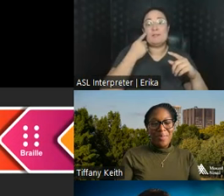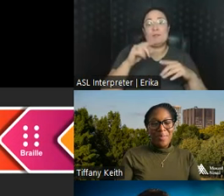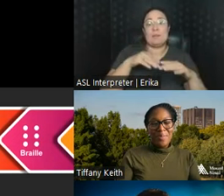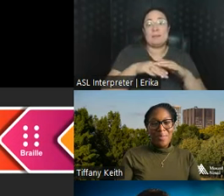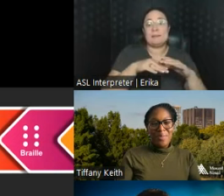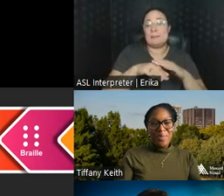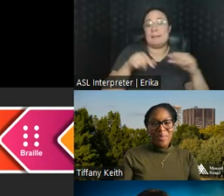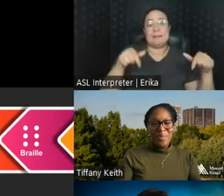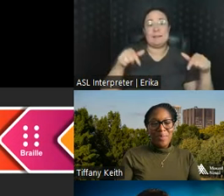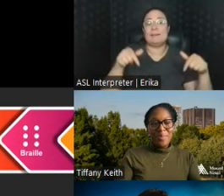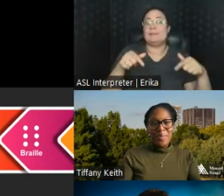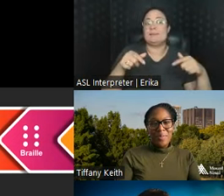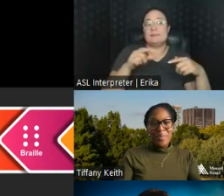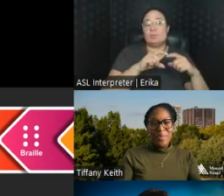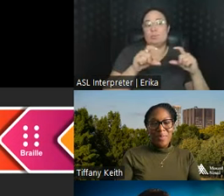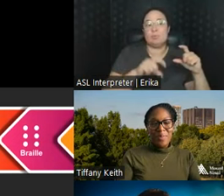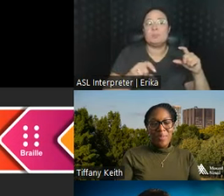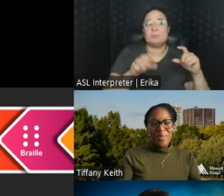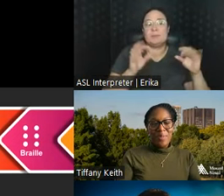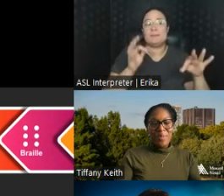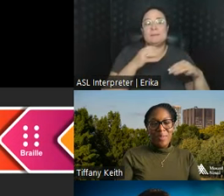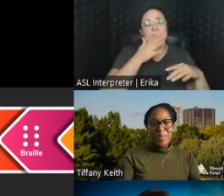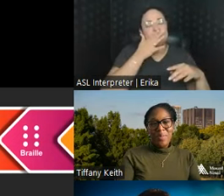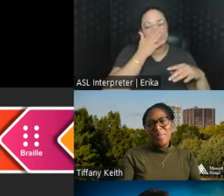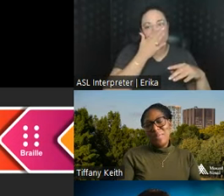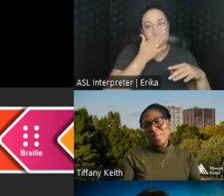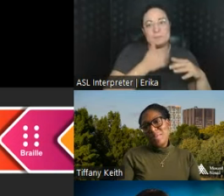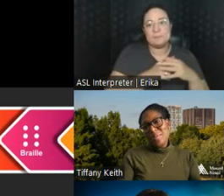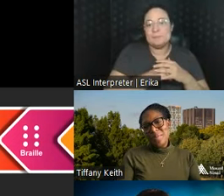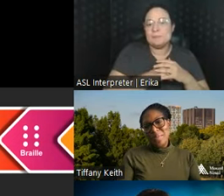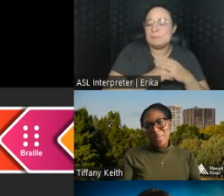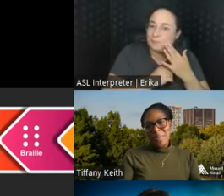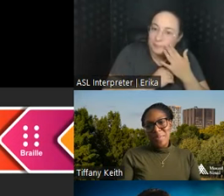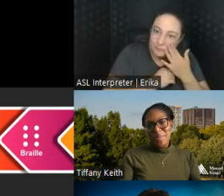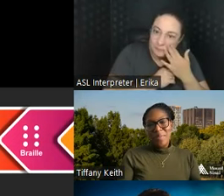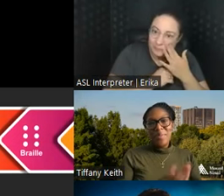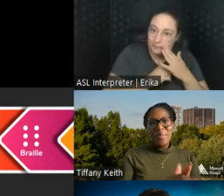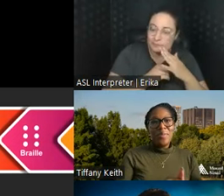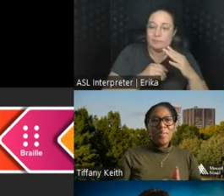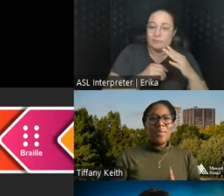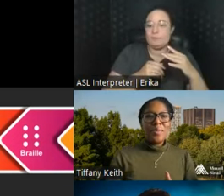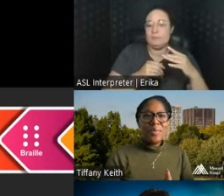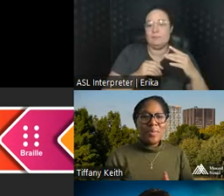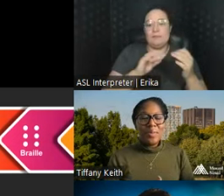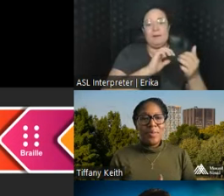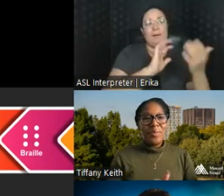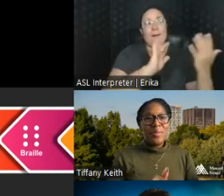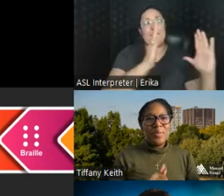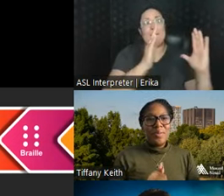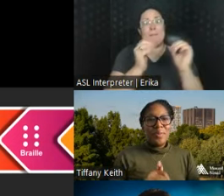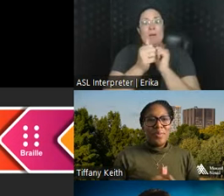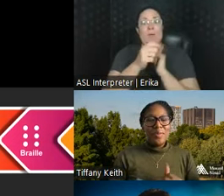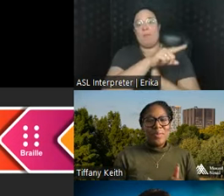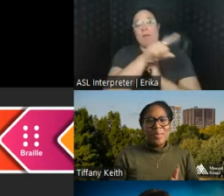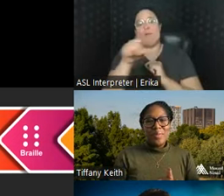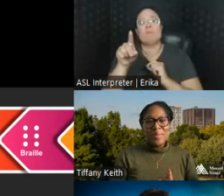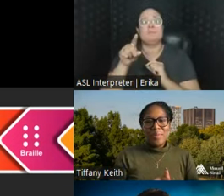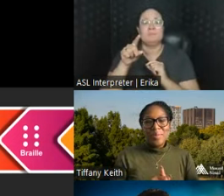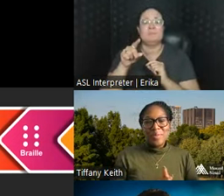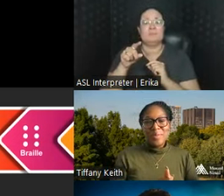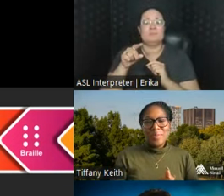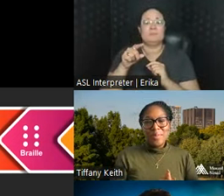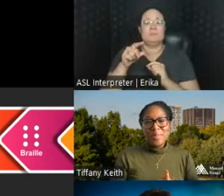accessibility. It's just, bar none, the best in terms of, you